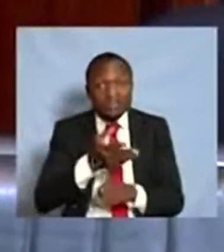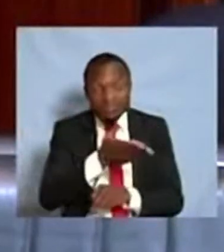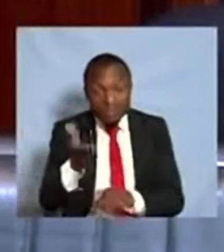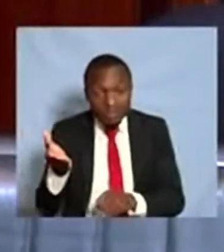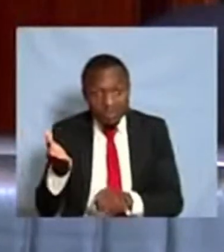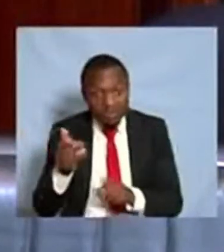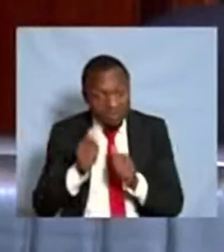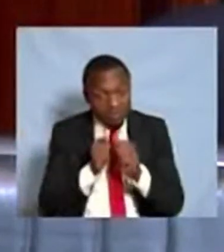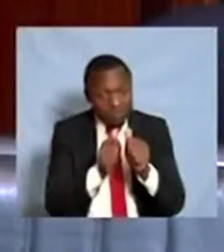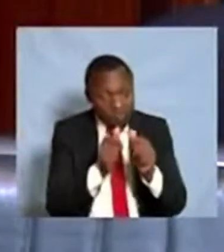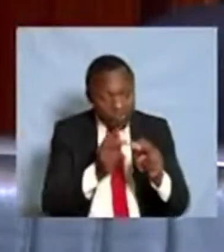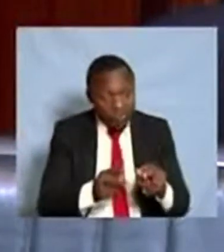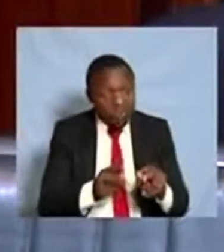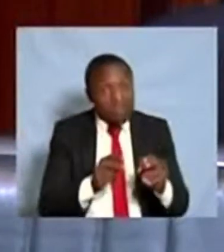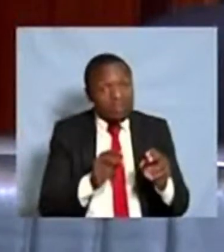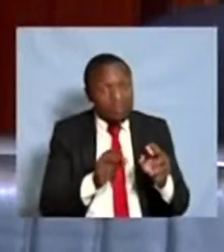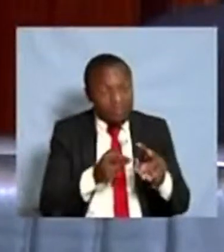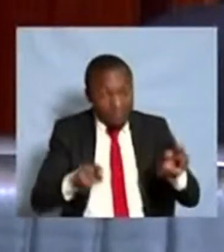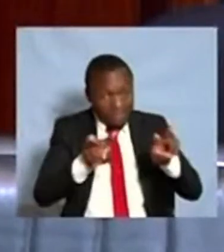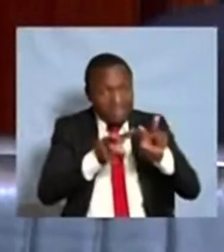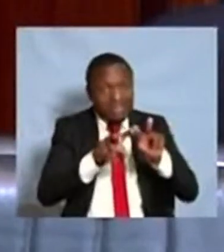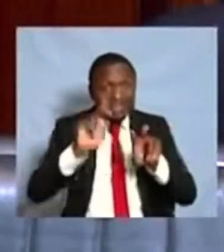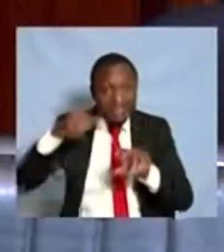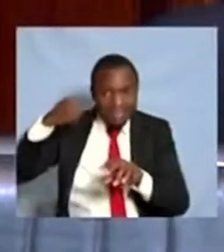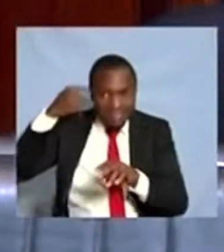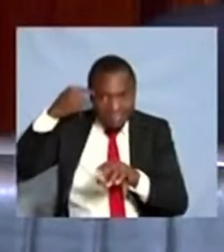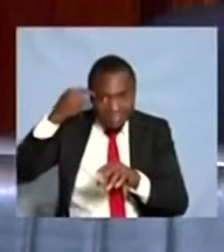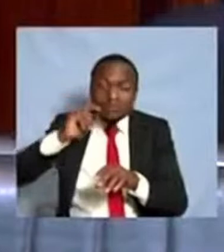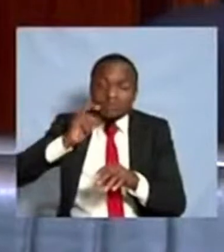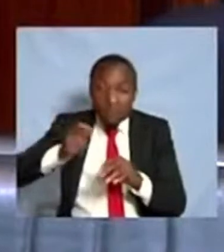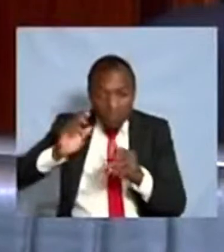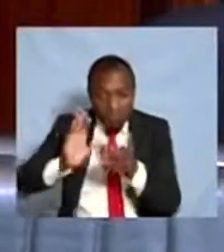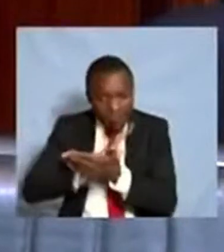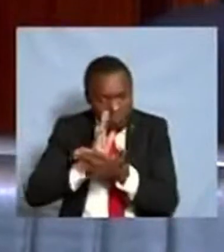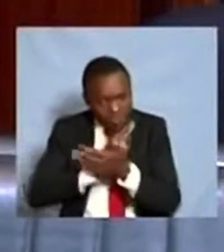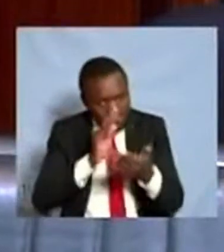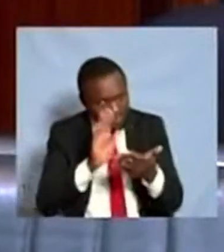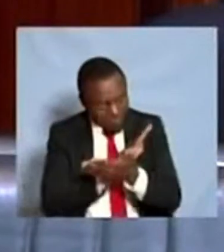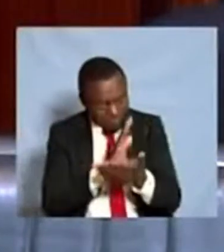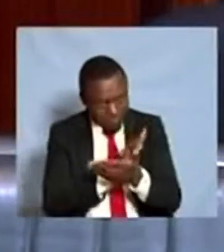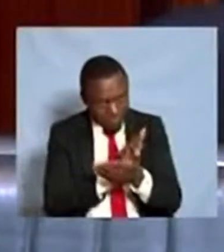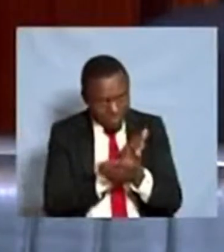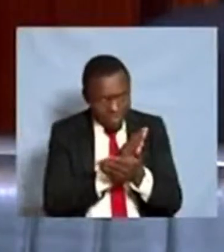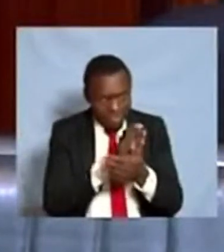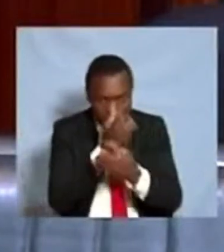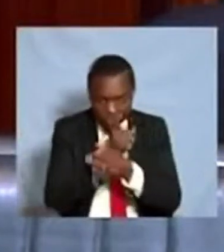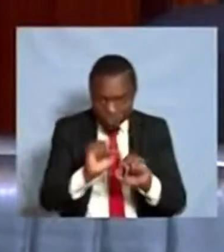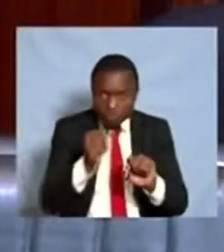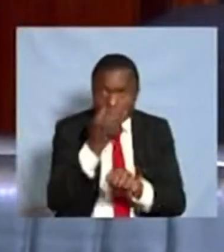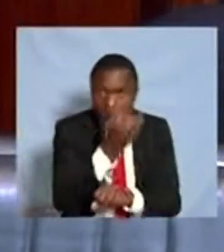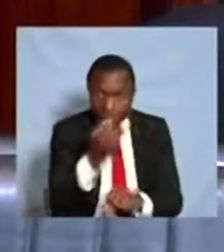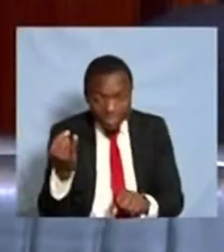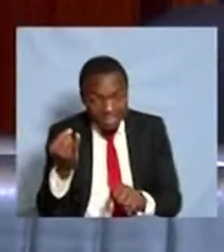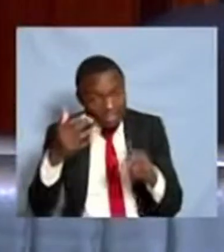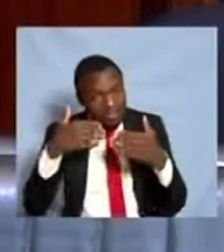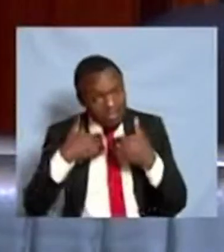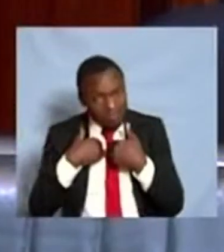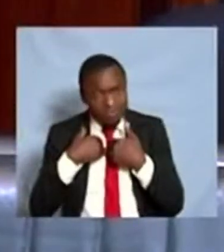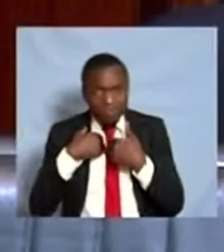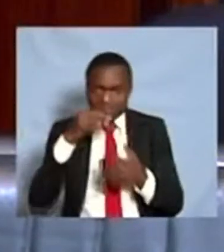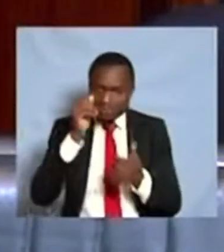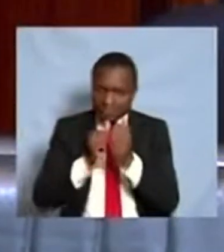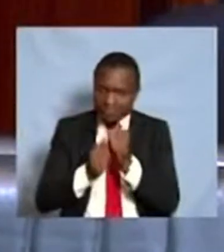values, the government needs to move faster to start dealing with the issues that we are having that are